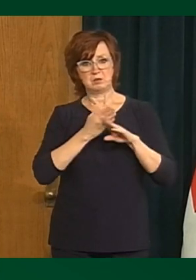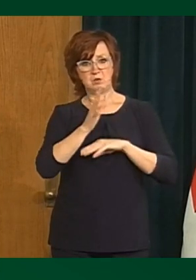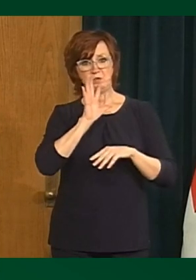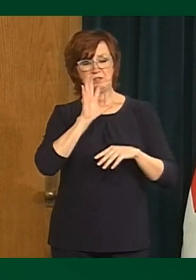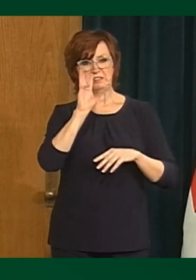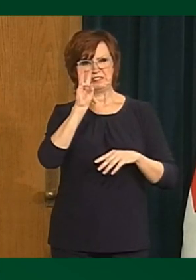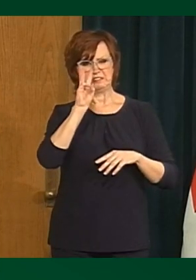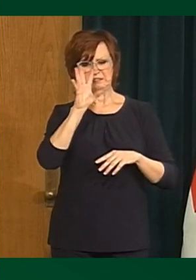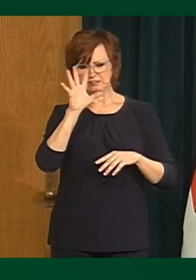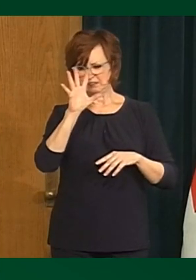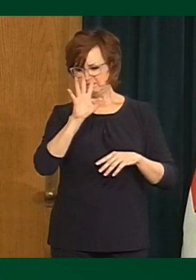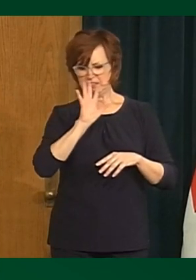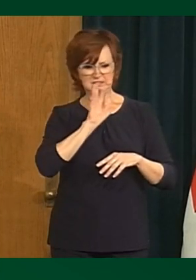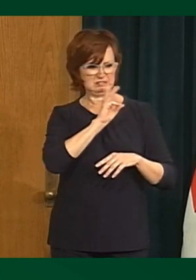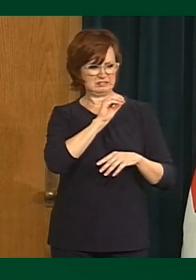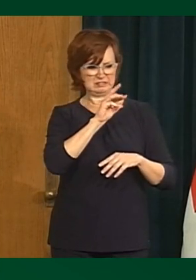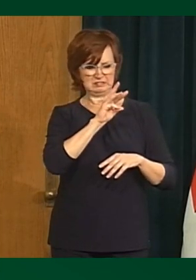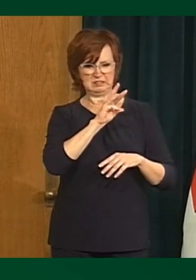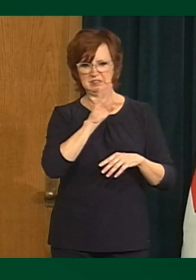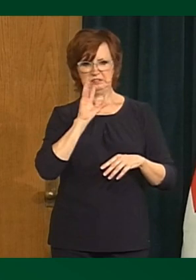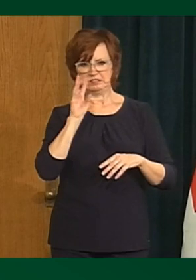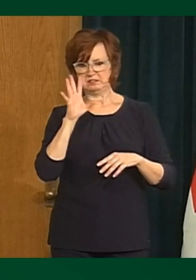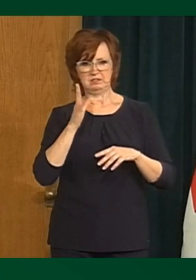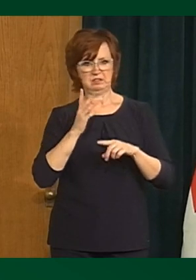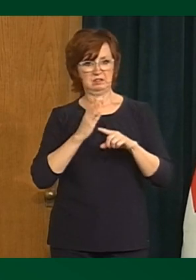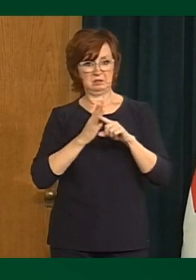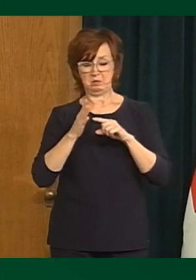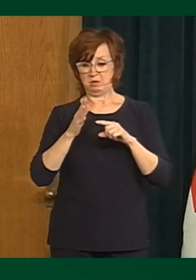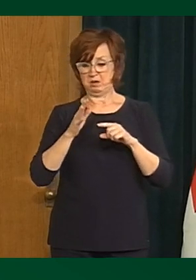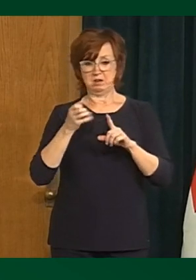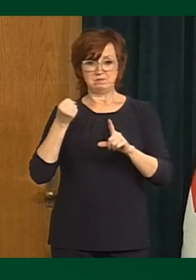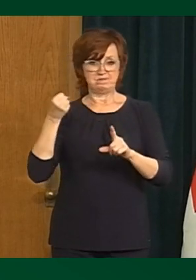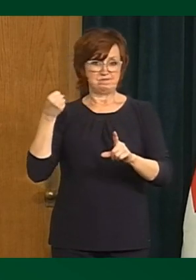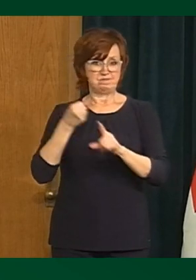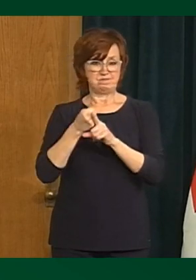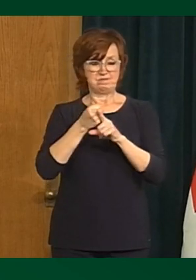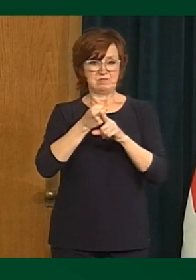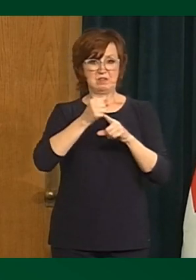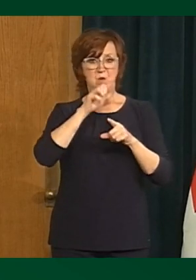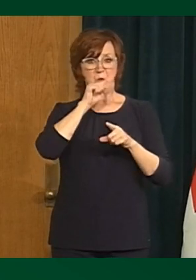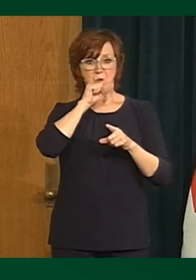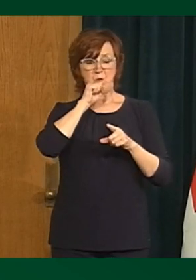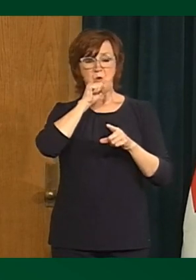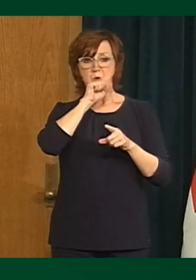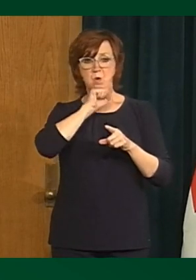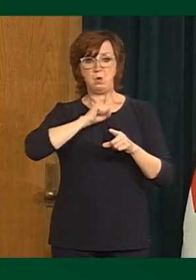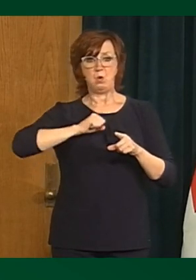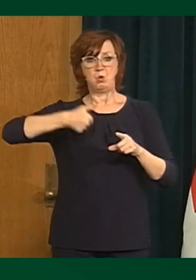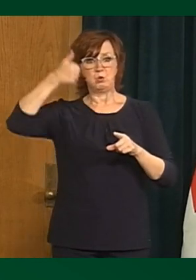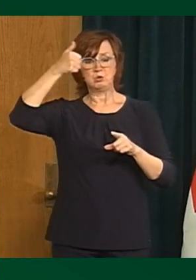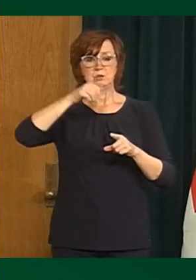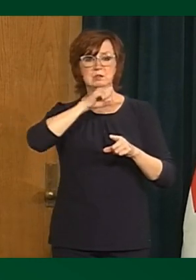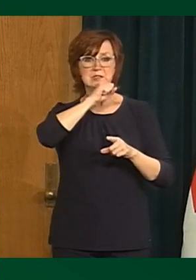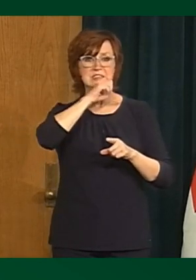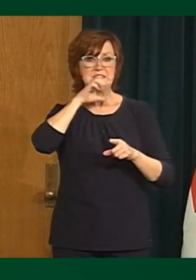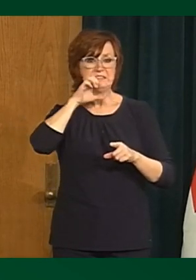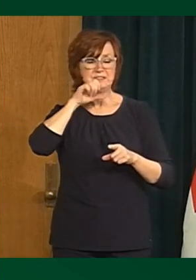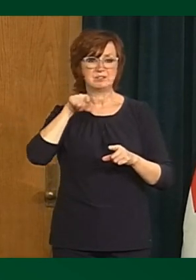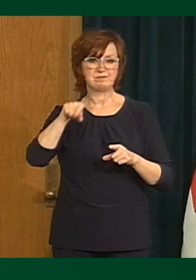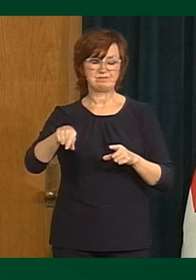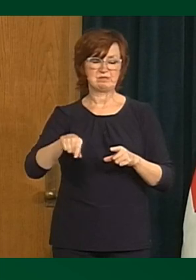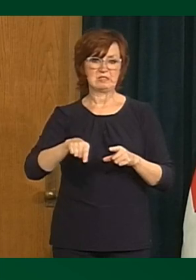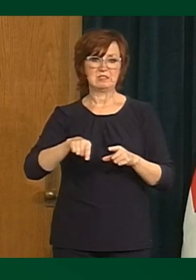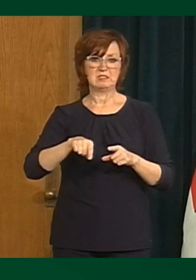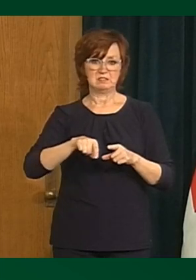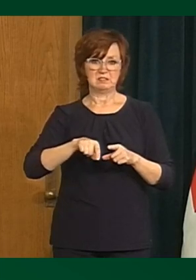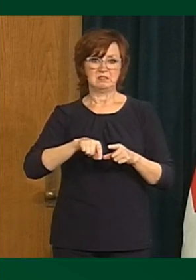age. This is where this virus is discriminant in how it impacts our communities, elderly,